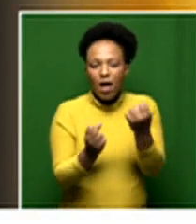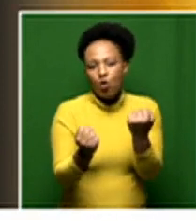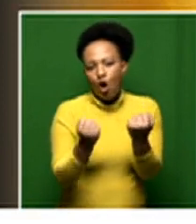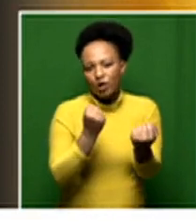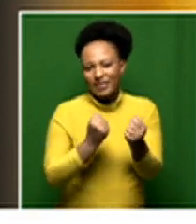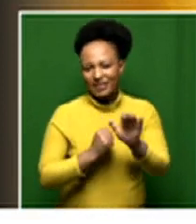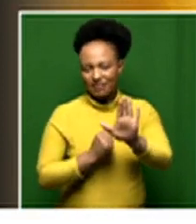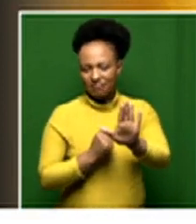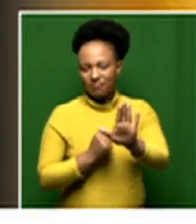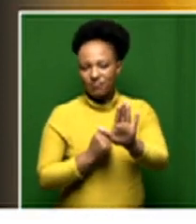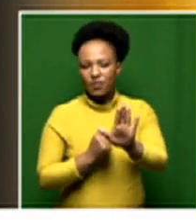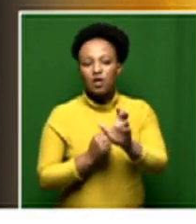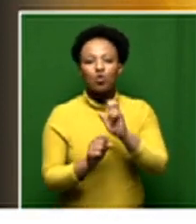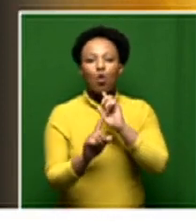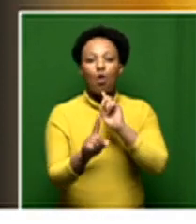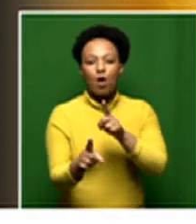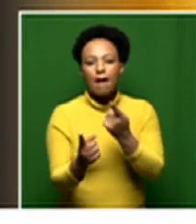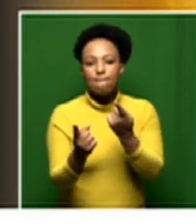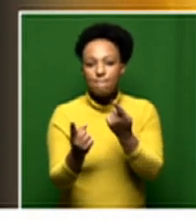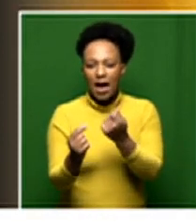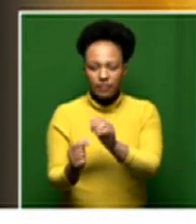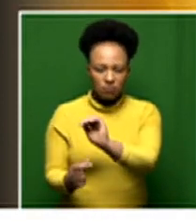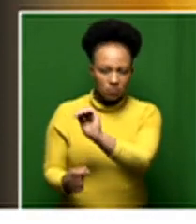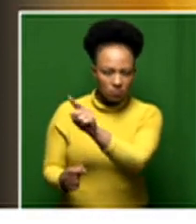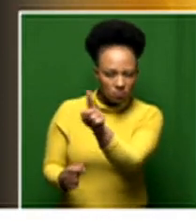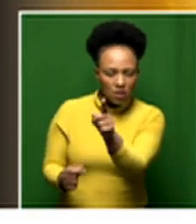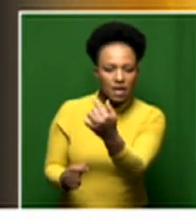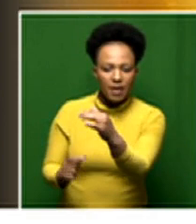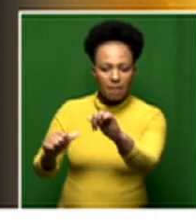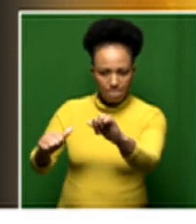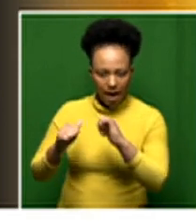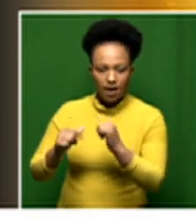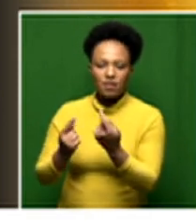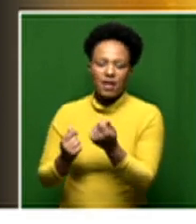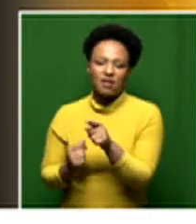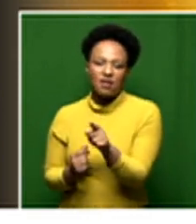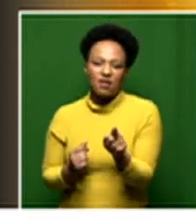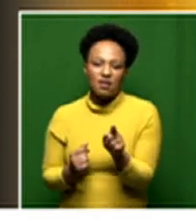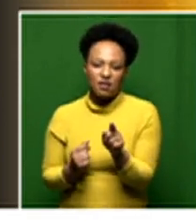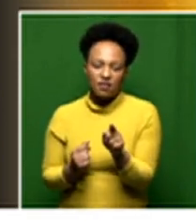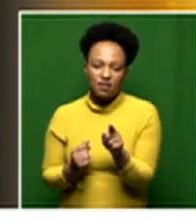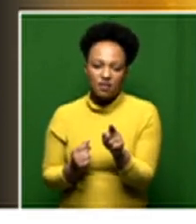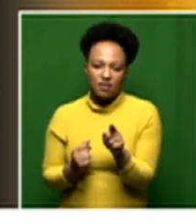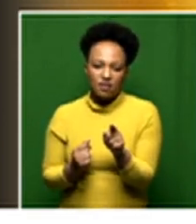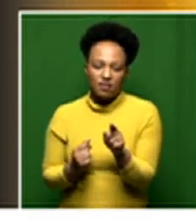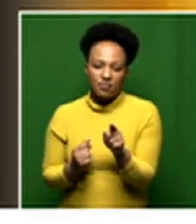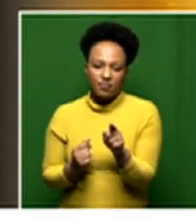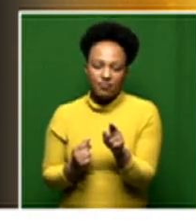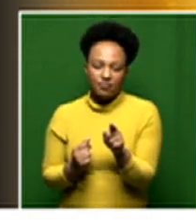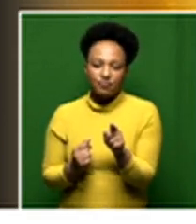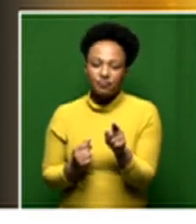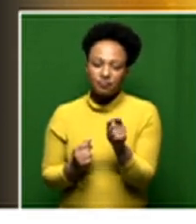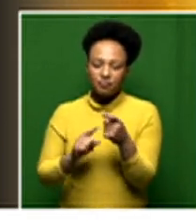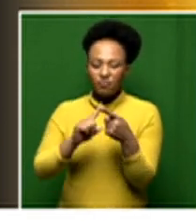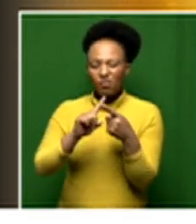court, to order that the money must be repaid to the state. So that's